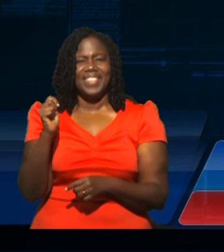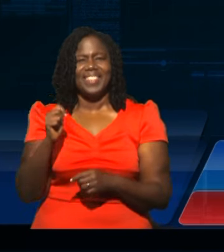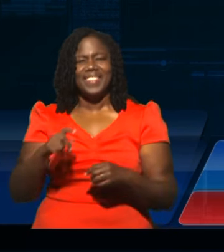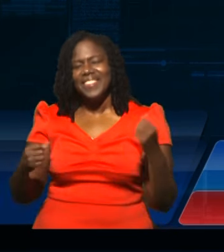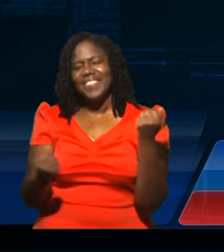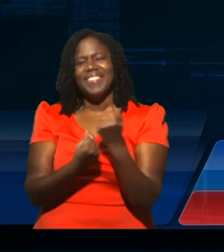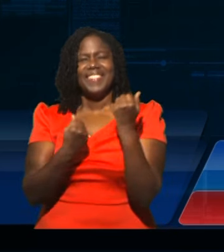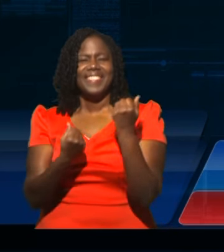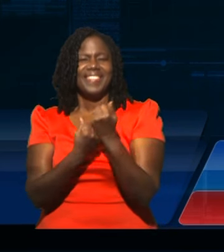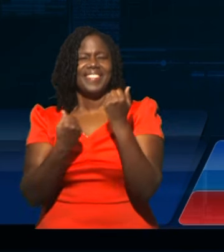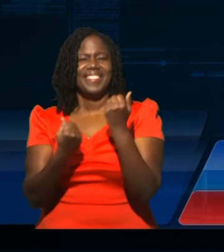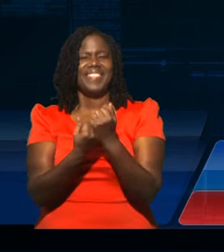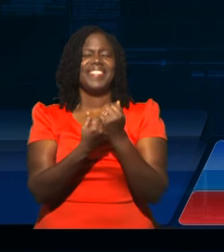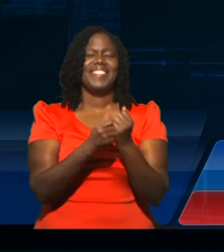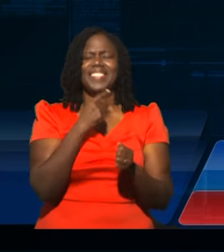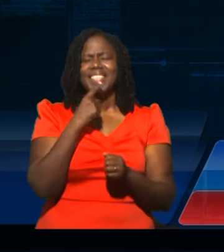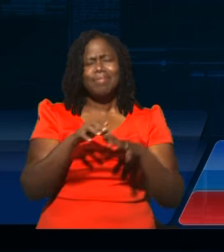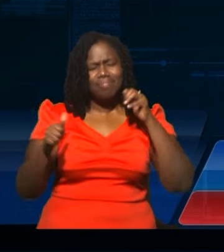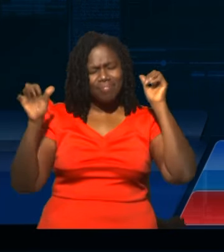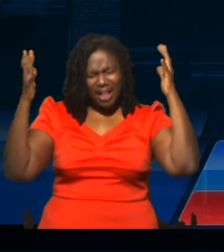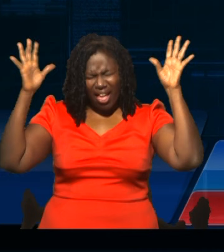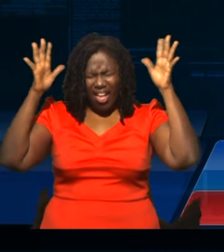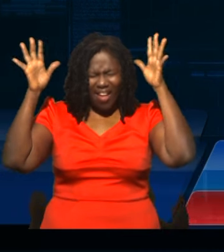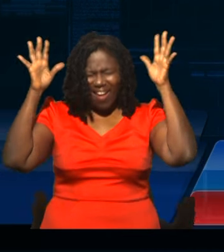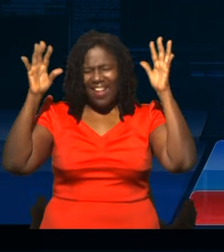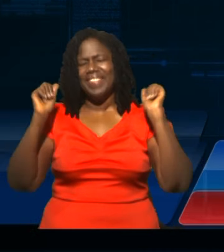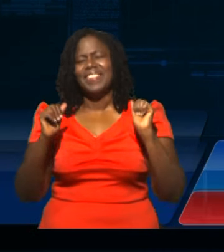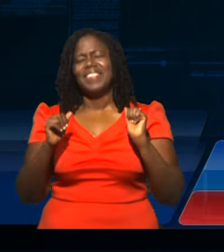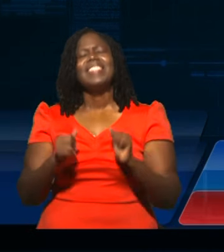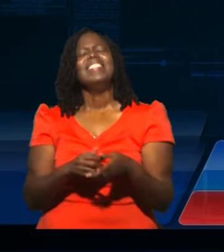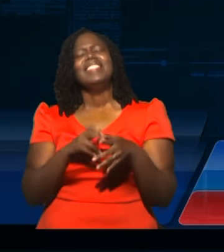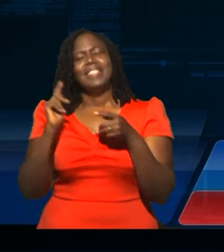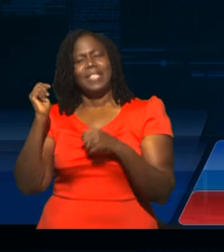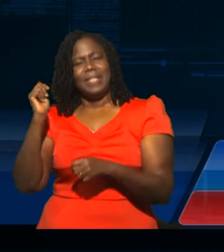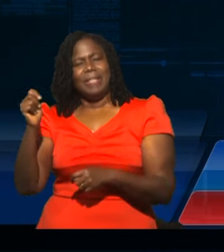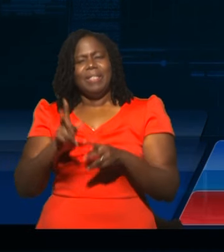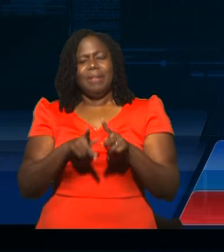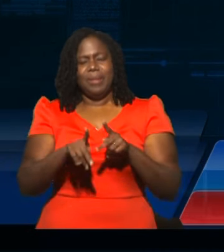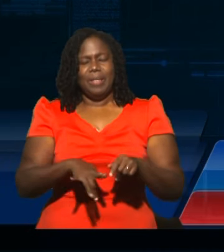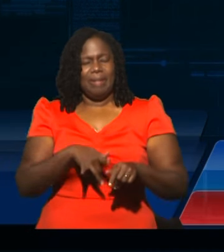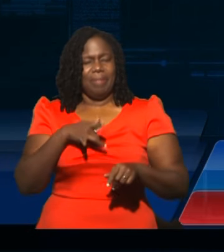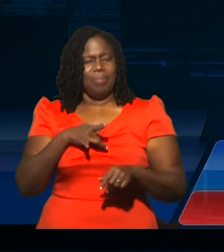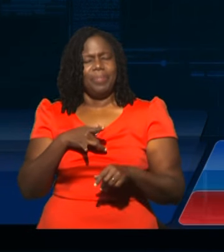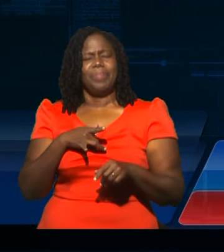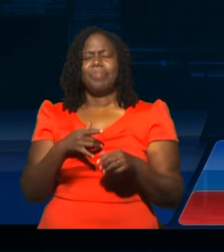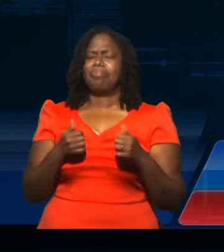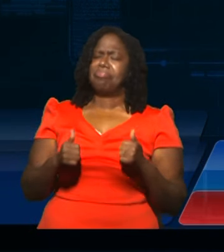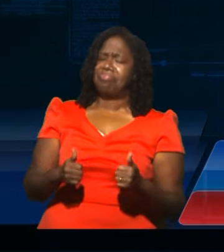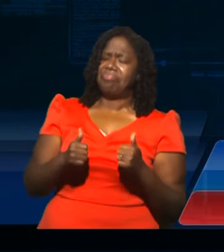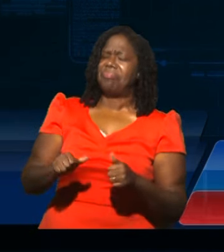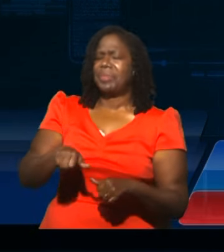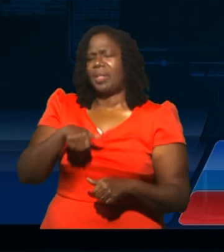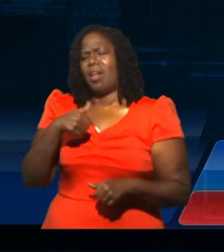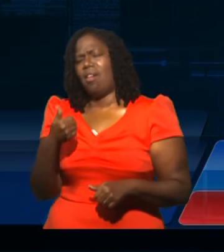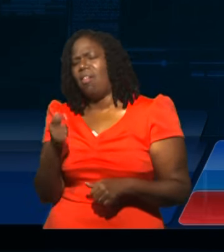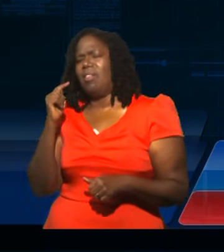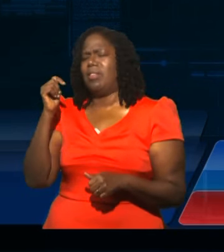this appointment because they see it as another Tobago voice,